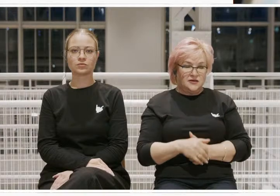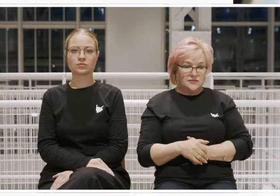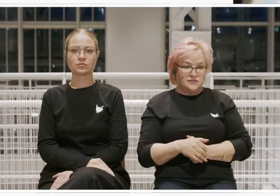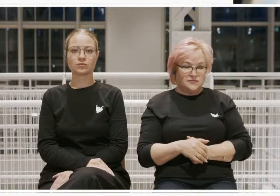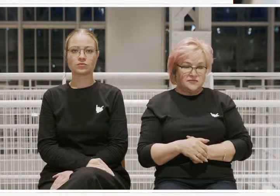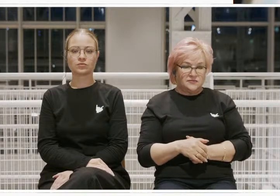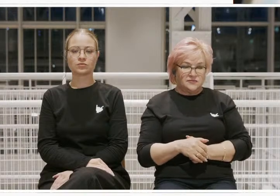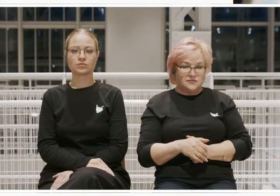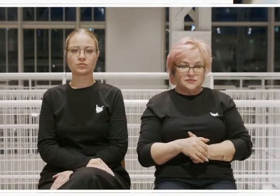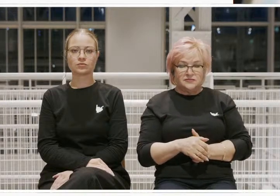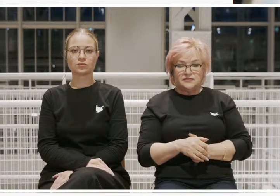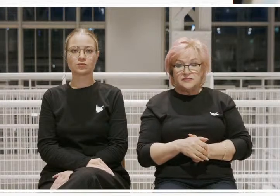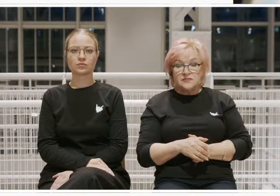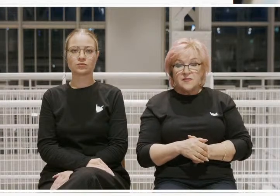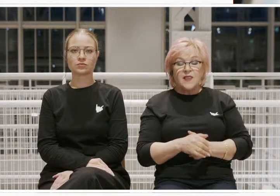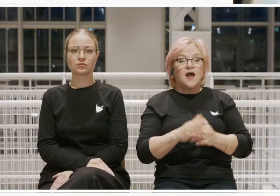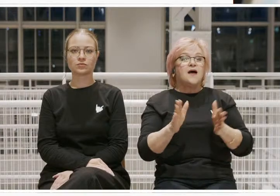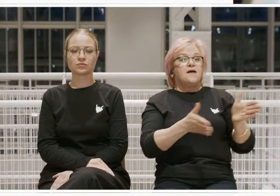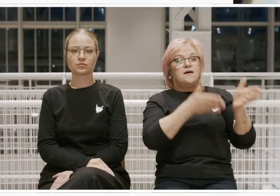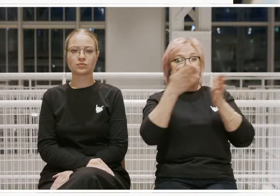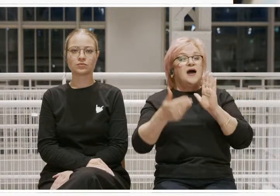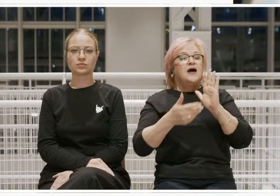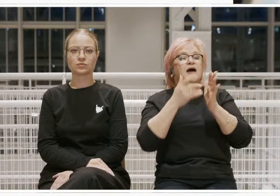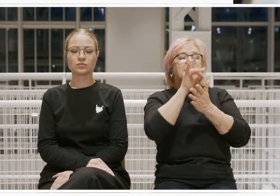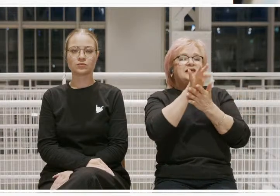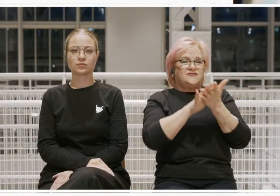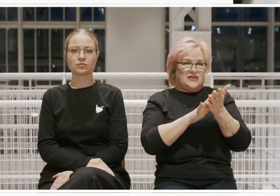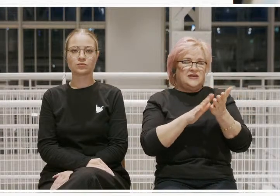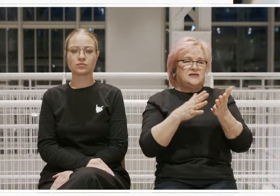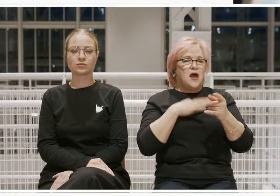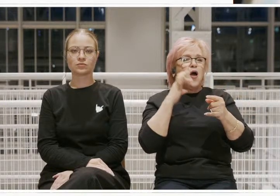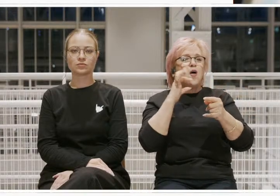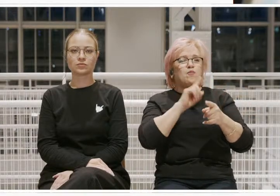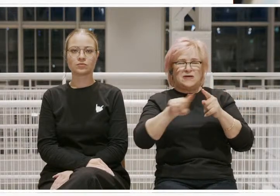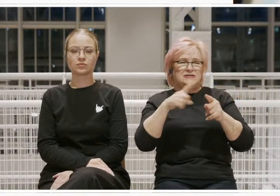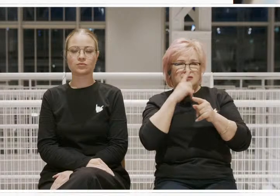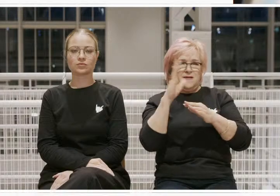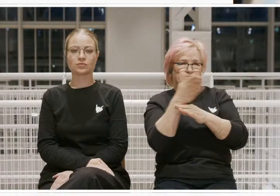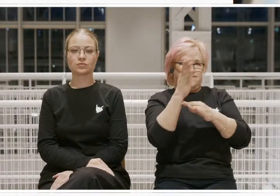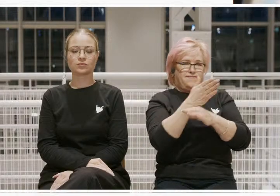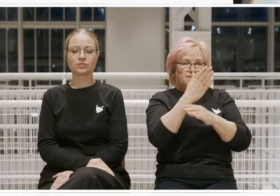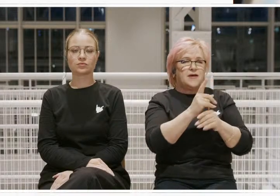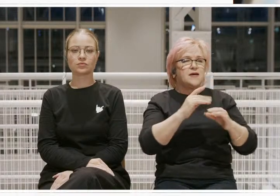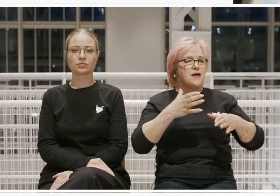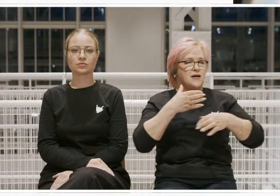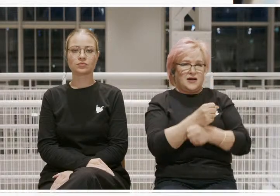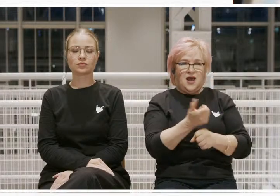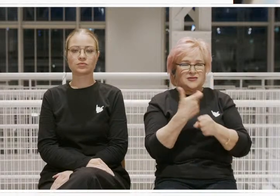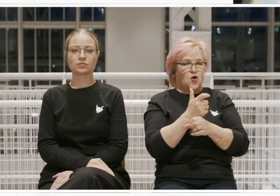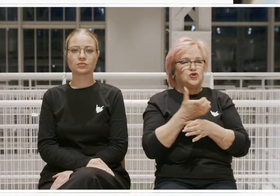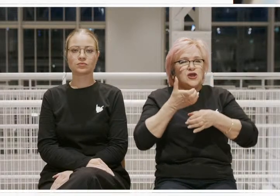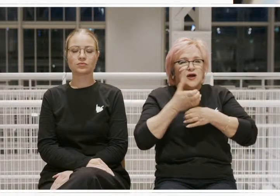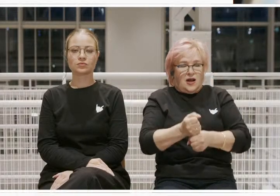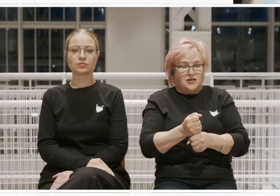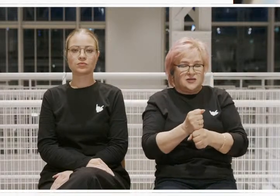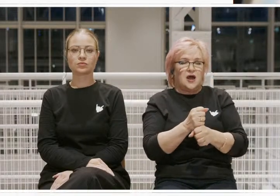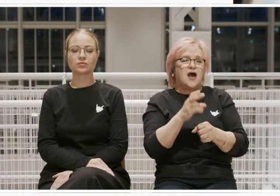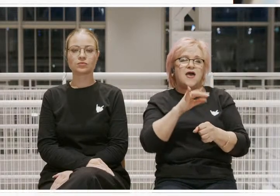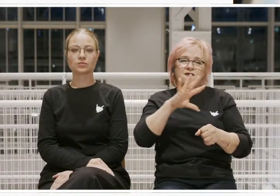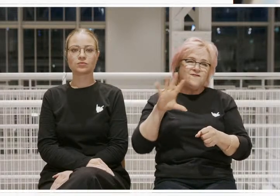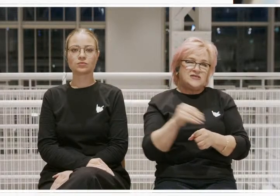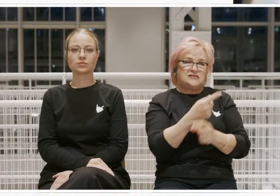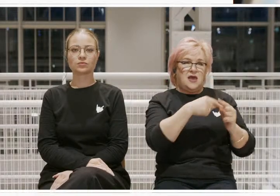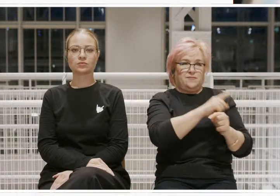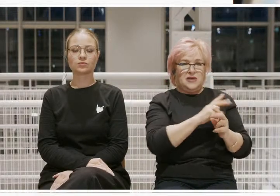So the 6th Istanbul, sorry, I'm just gonna give like a very brief info about each biennial and then I will go more